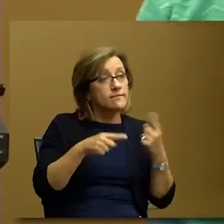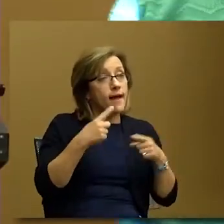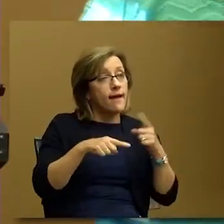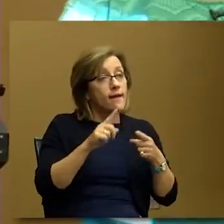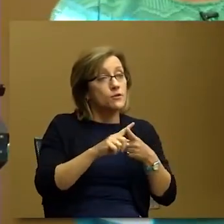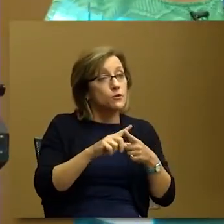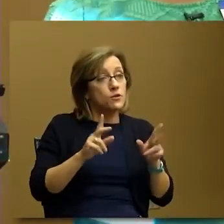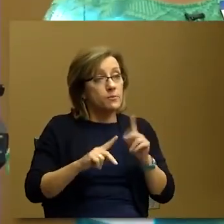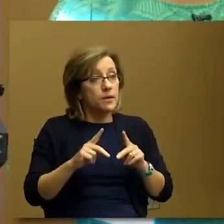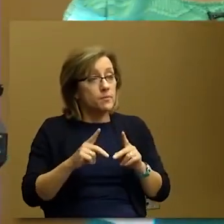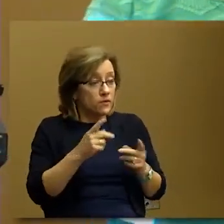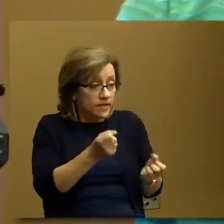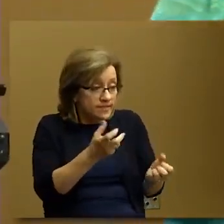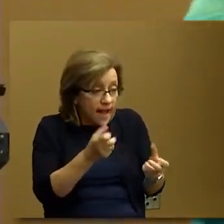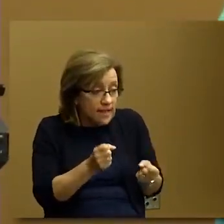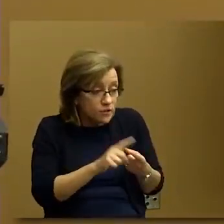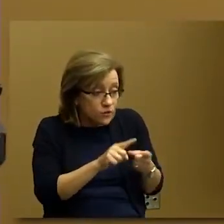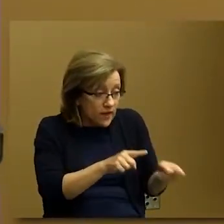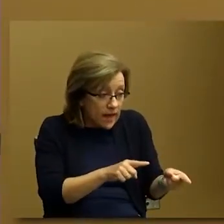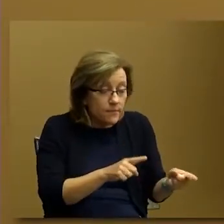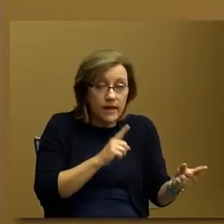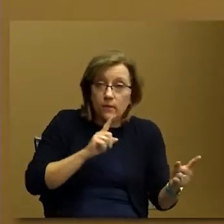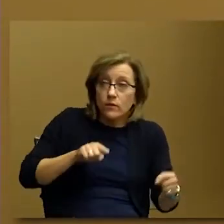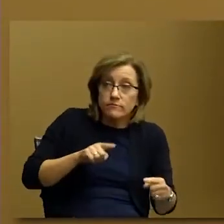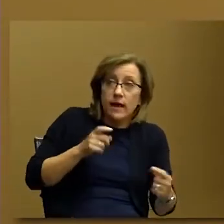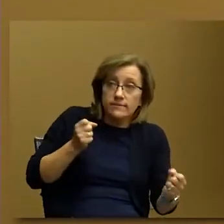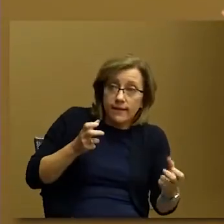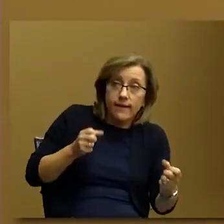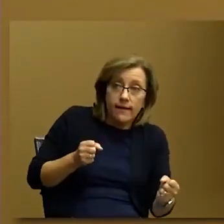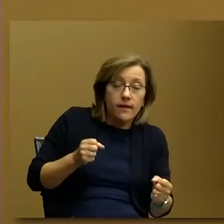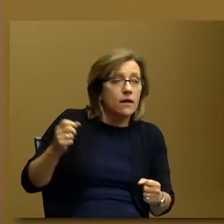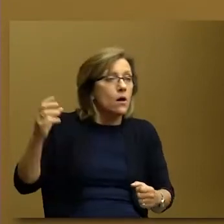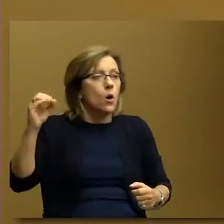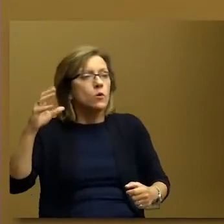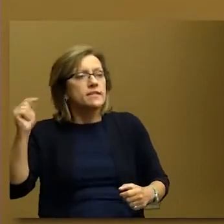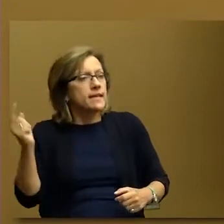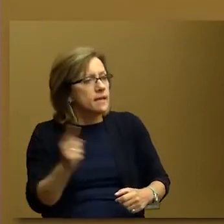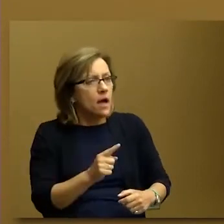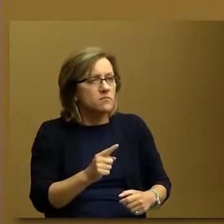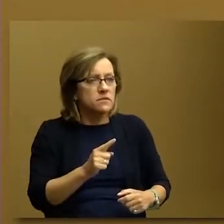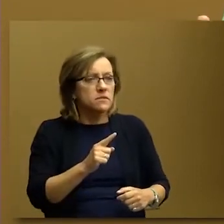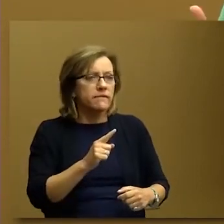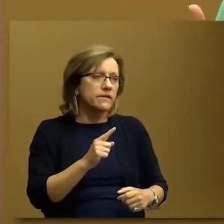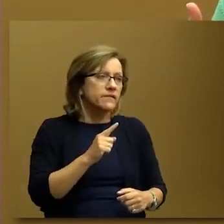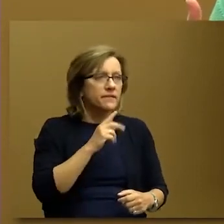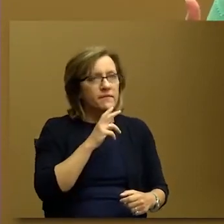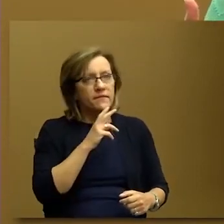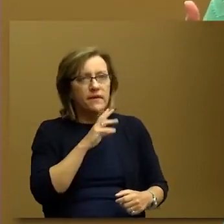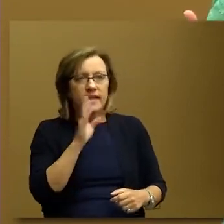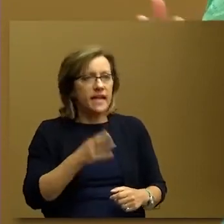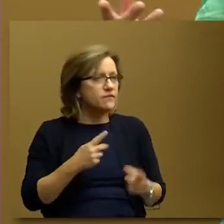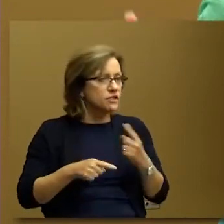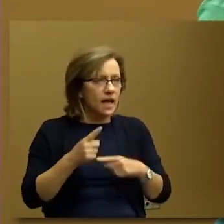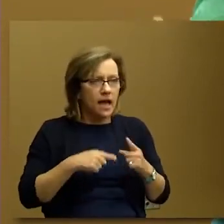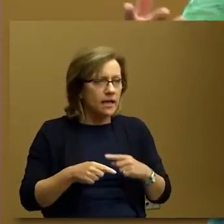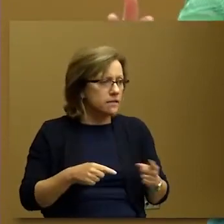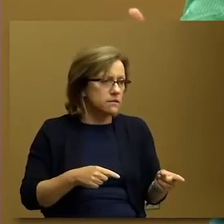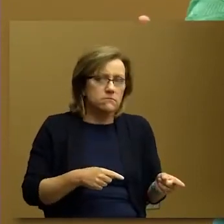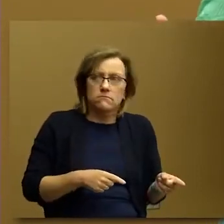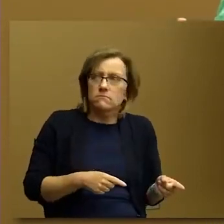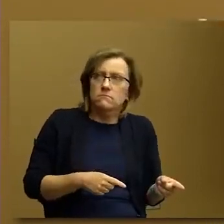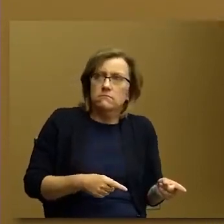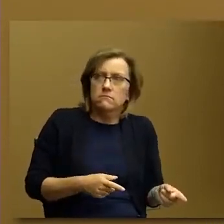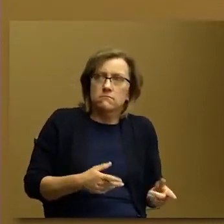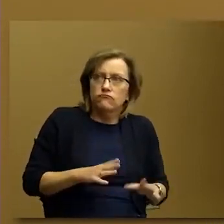people that are signing to them, but an OT could come in and they never sign, and a lot of that sometimes is because they know that they